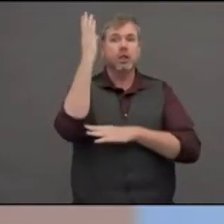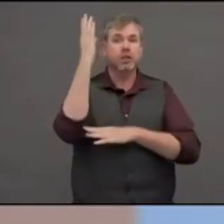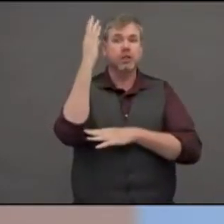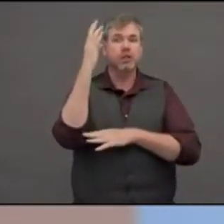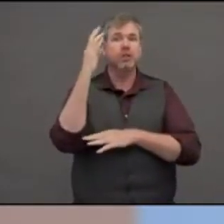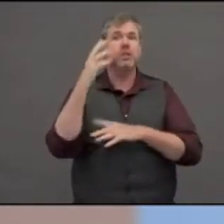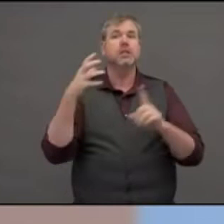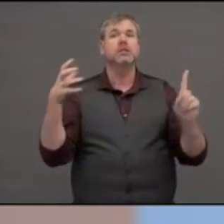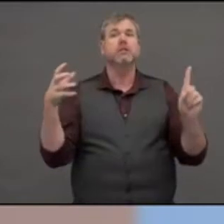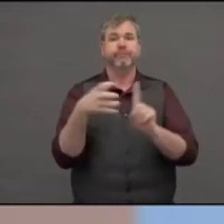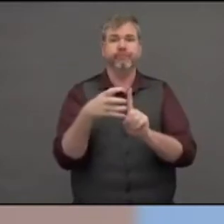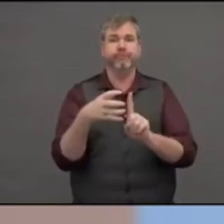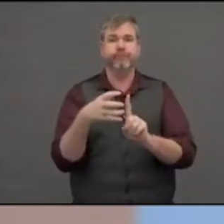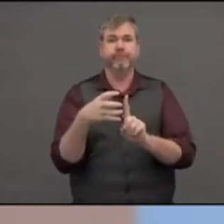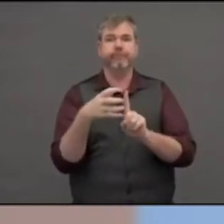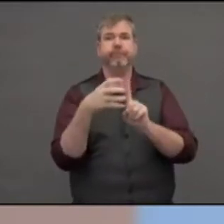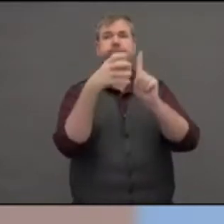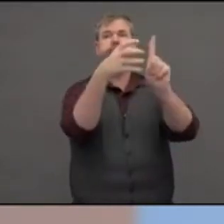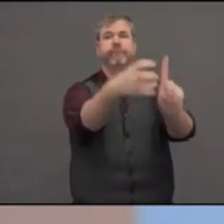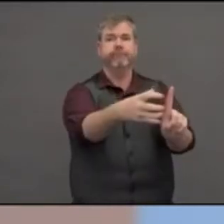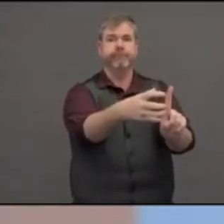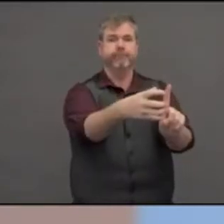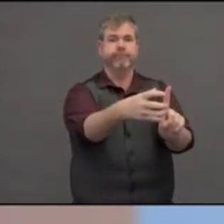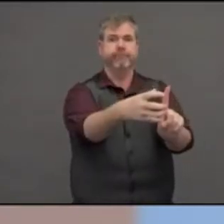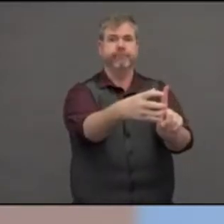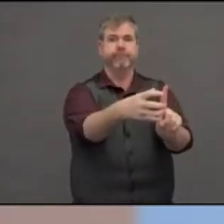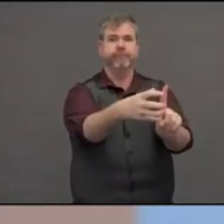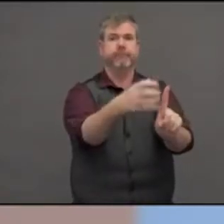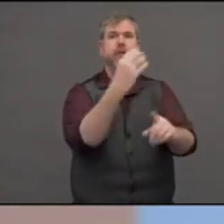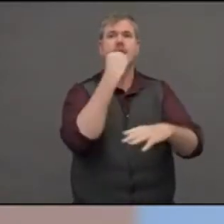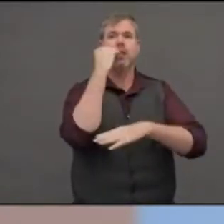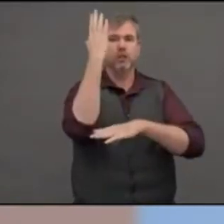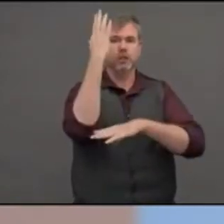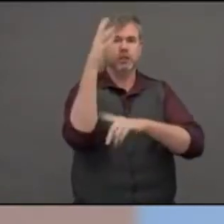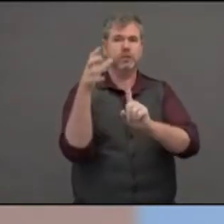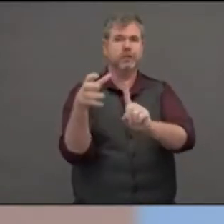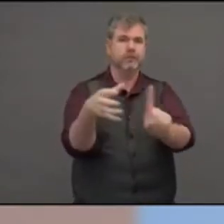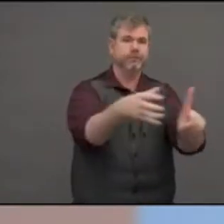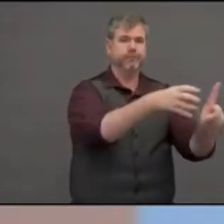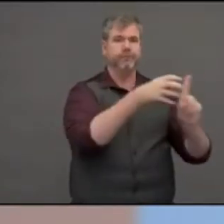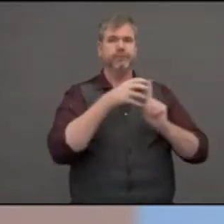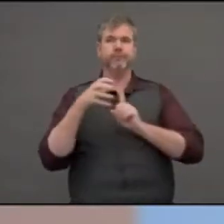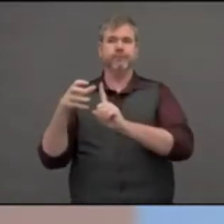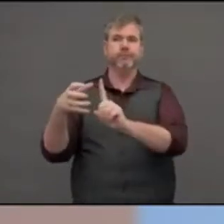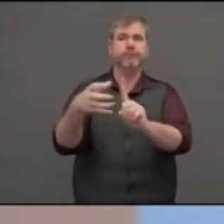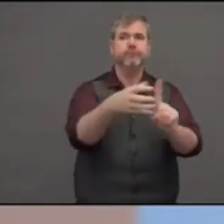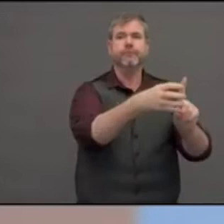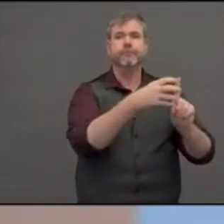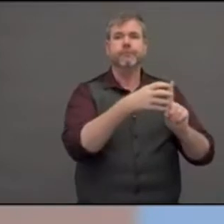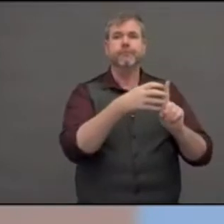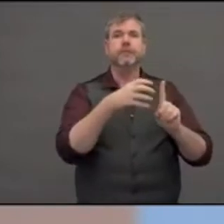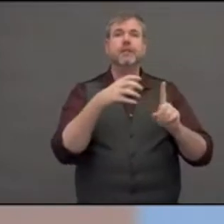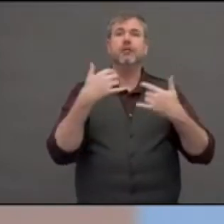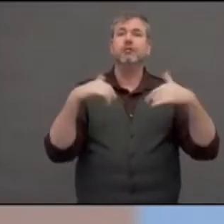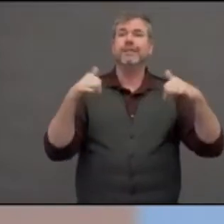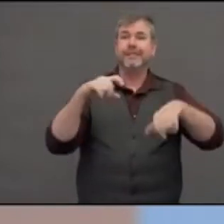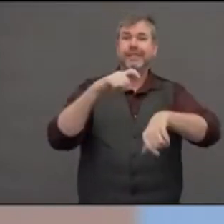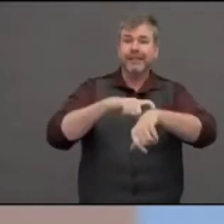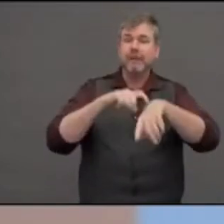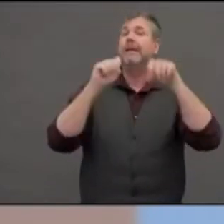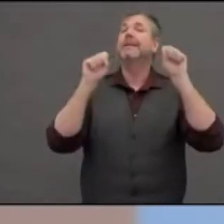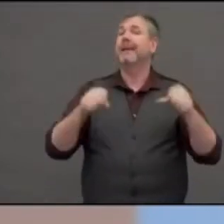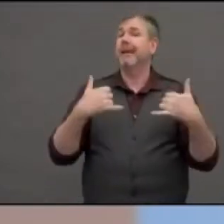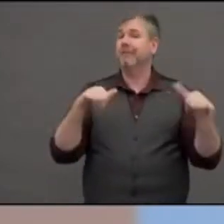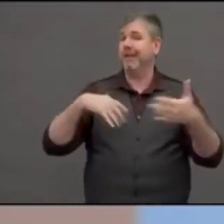part of that stable cohort, and that they actually then they go to their recess time, they're able to play outdoors, but then they come back in the